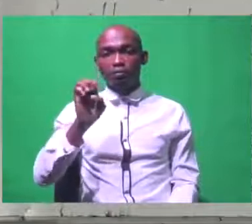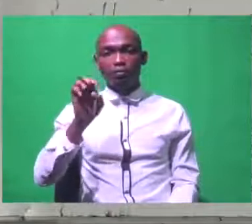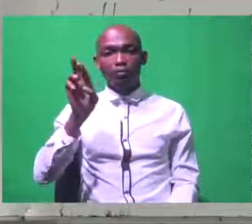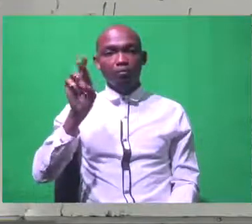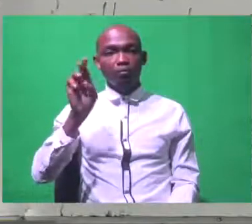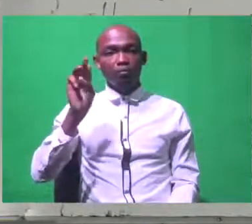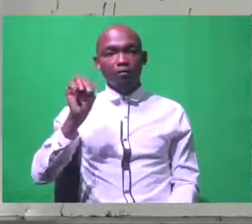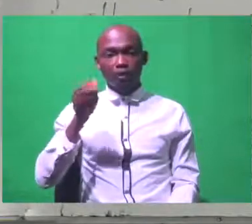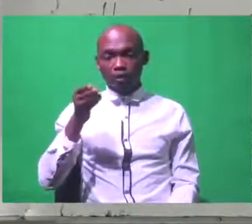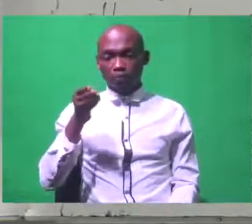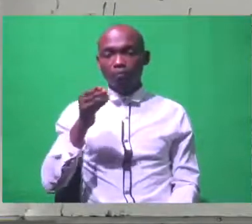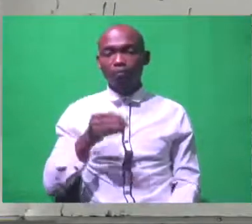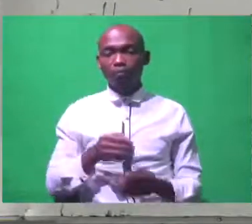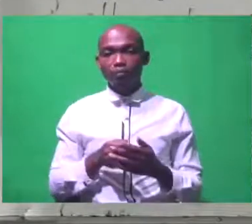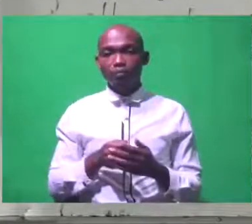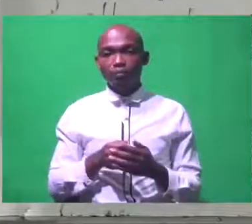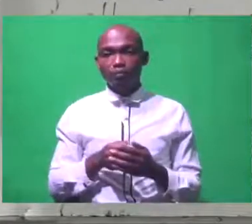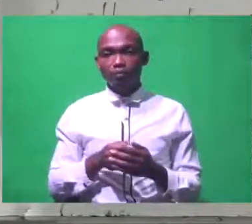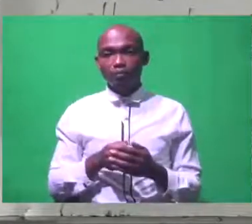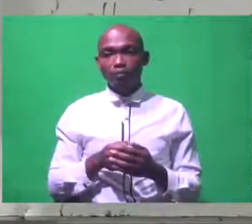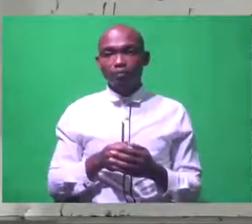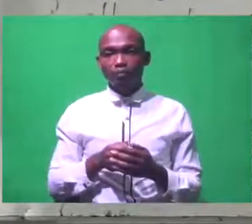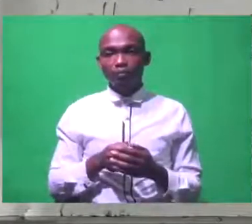or concepts.